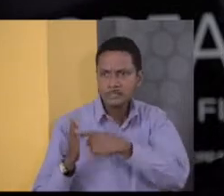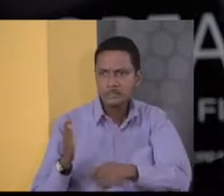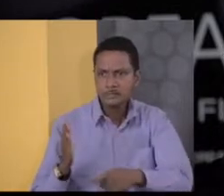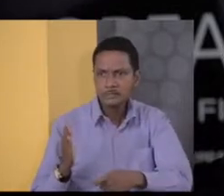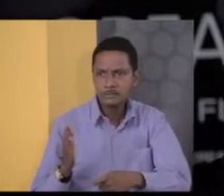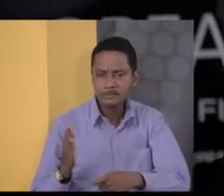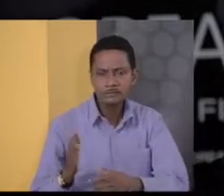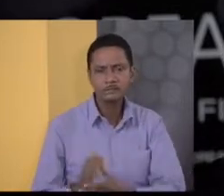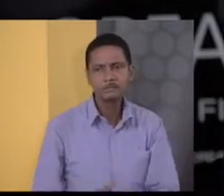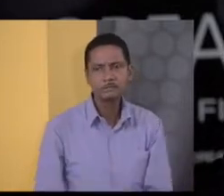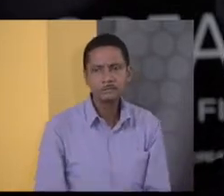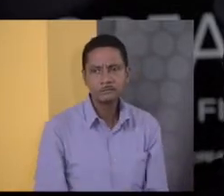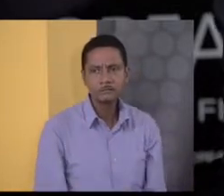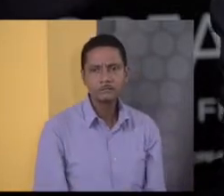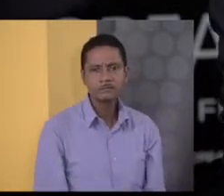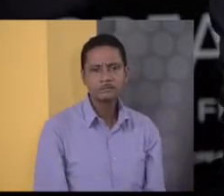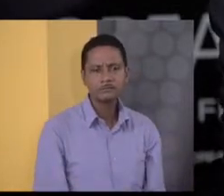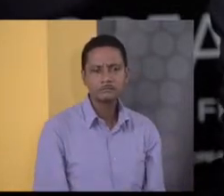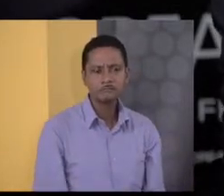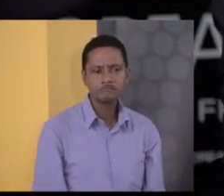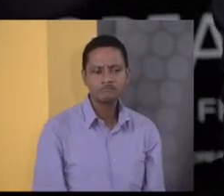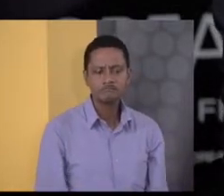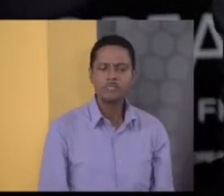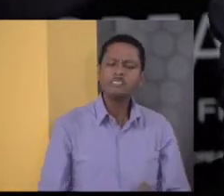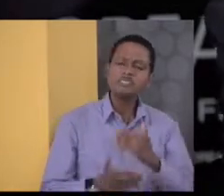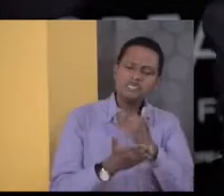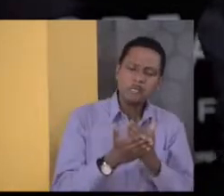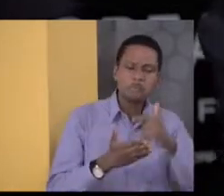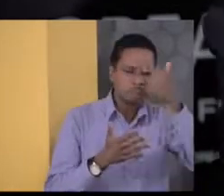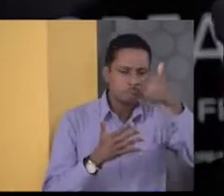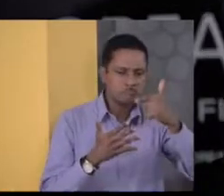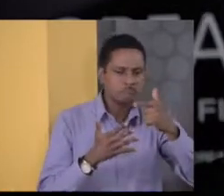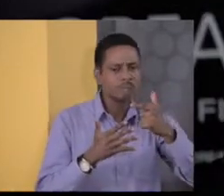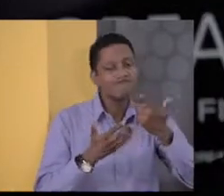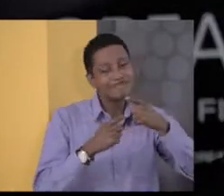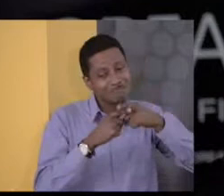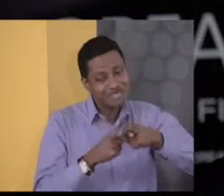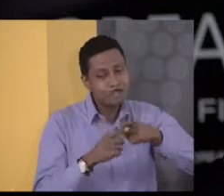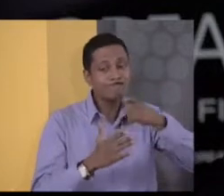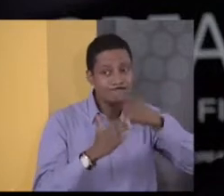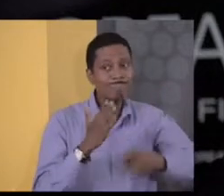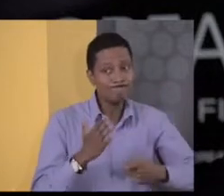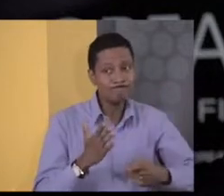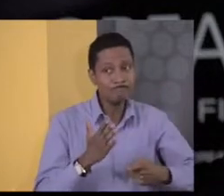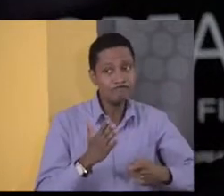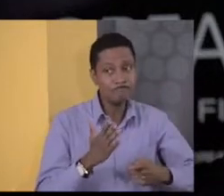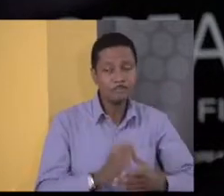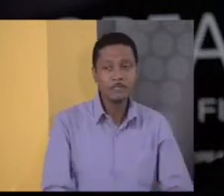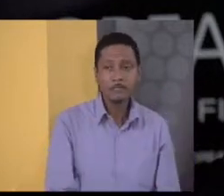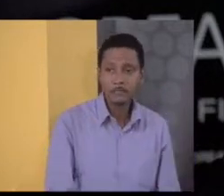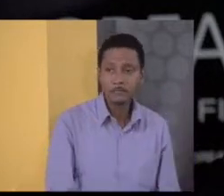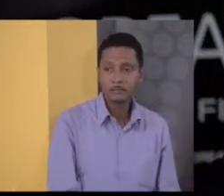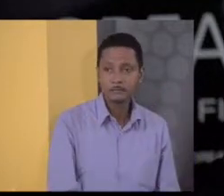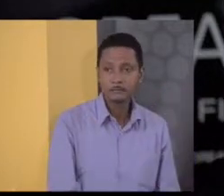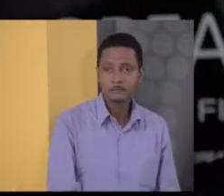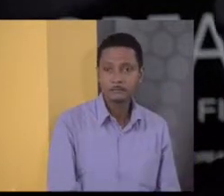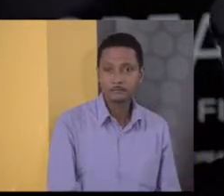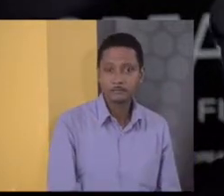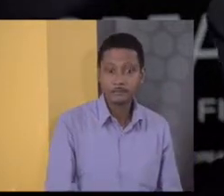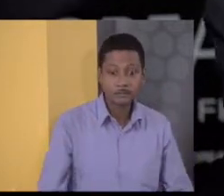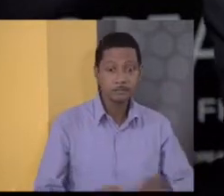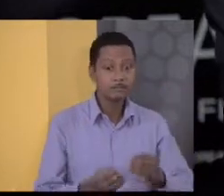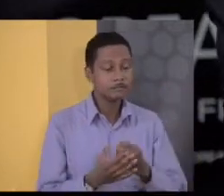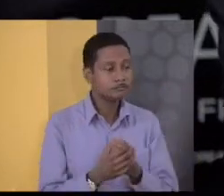I think it was 5 minutes from my house, I swing the corner, I'm like, wow, there's a skybox. I mean, they're all over now. So people